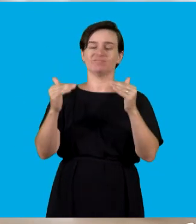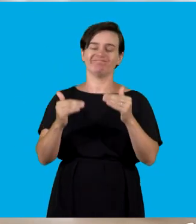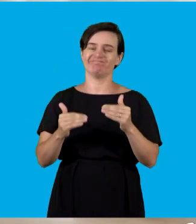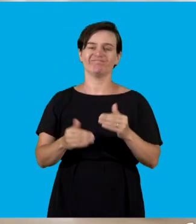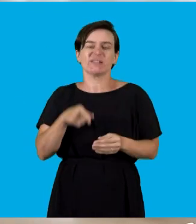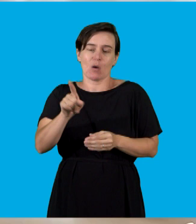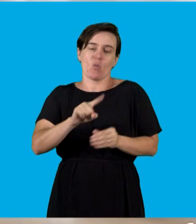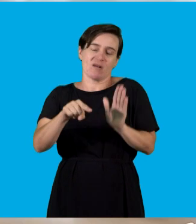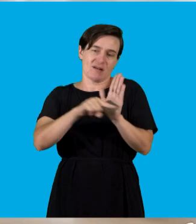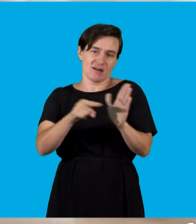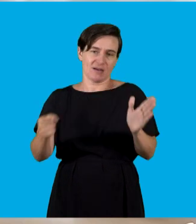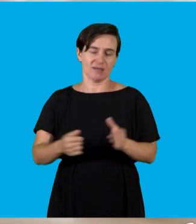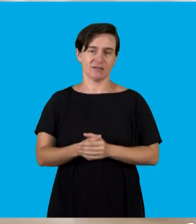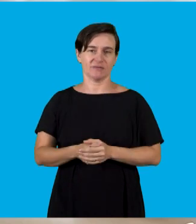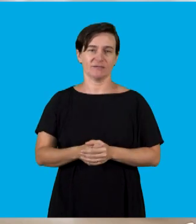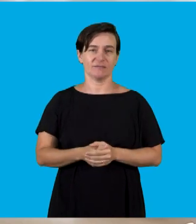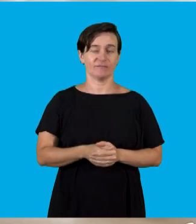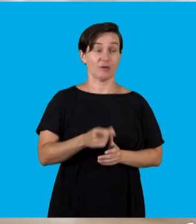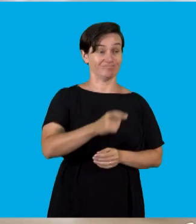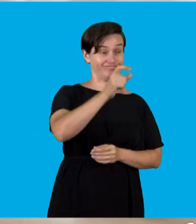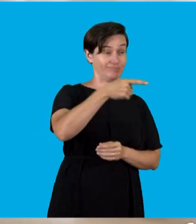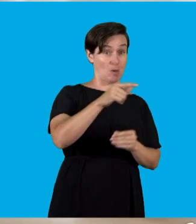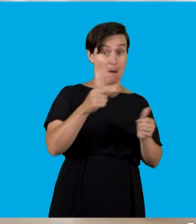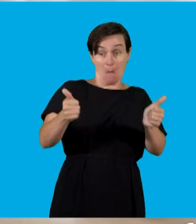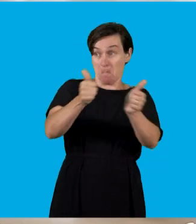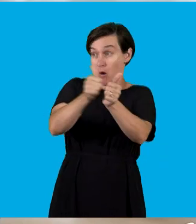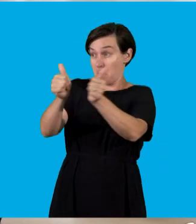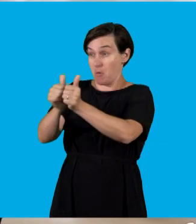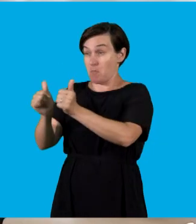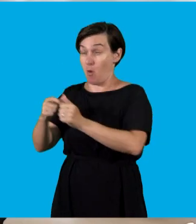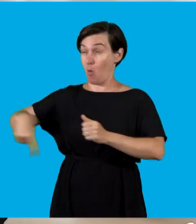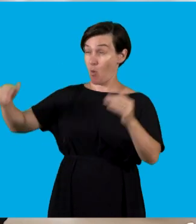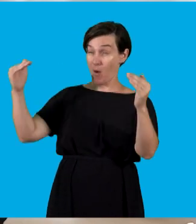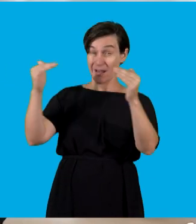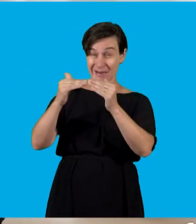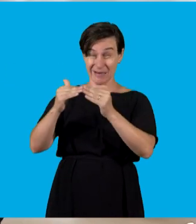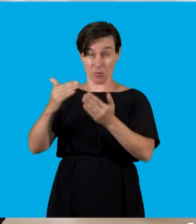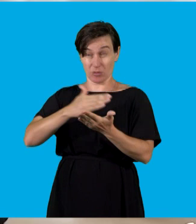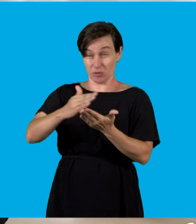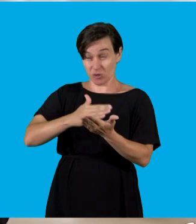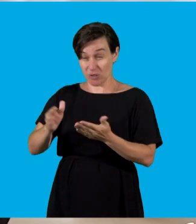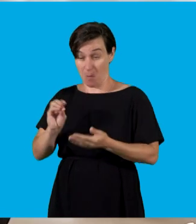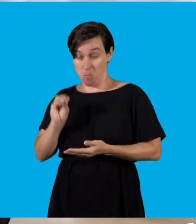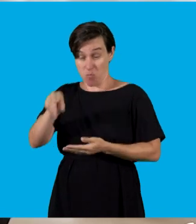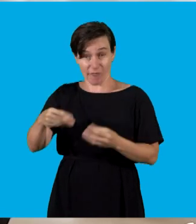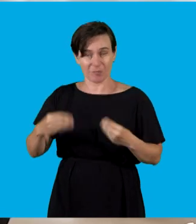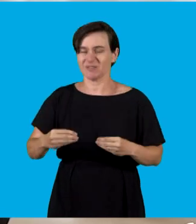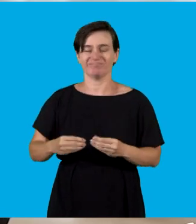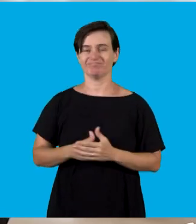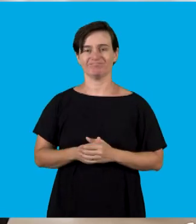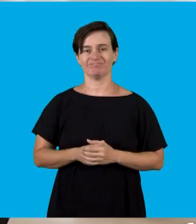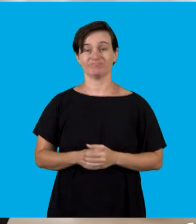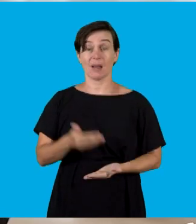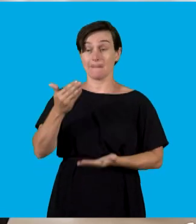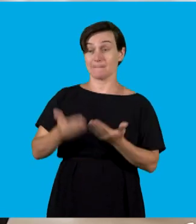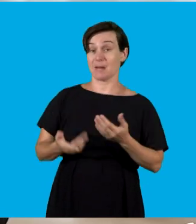is a disadvantage of a partnership, that partners do not contribute equally. There can be